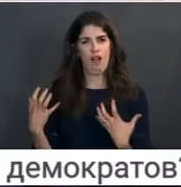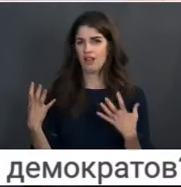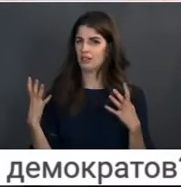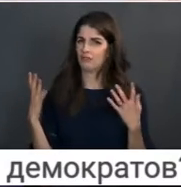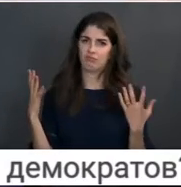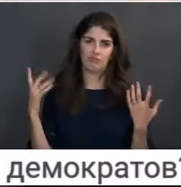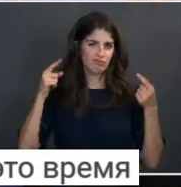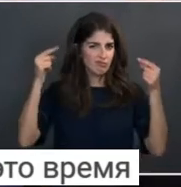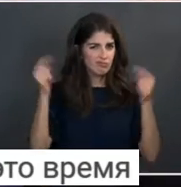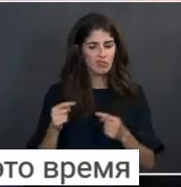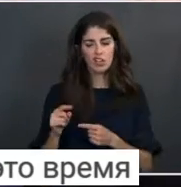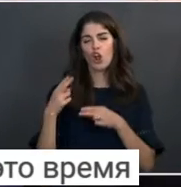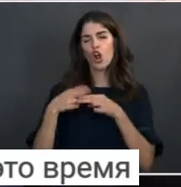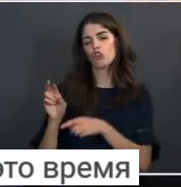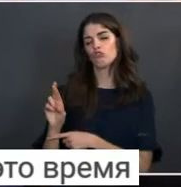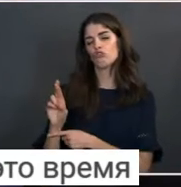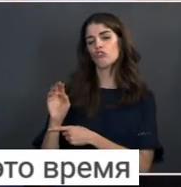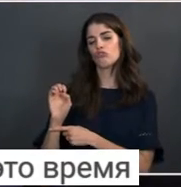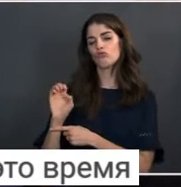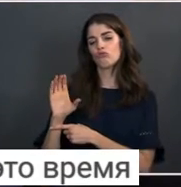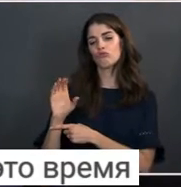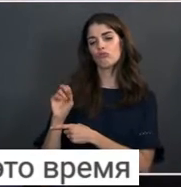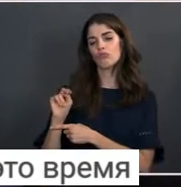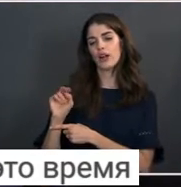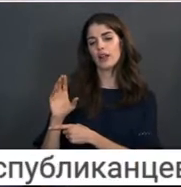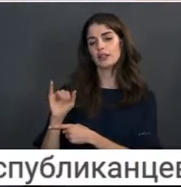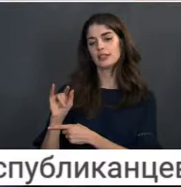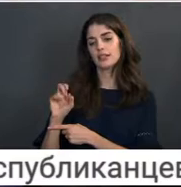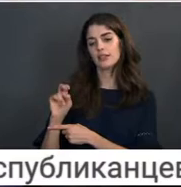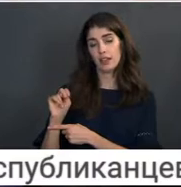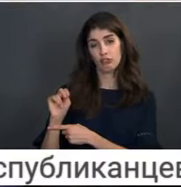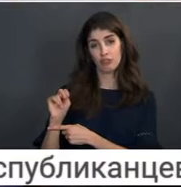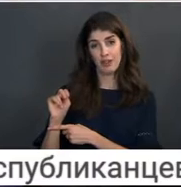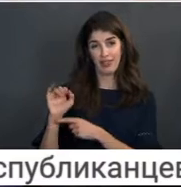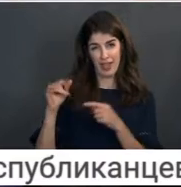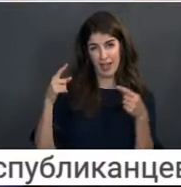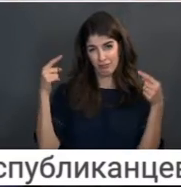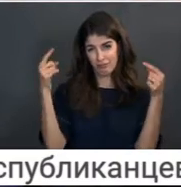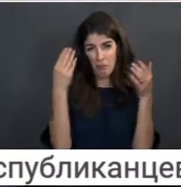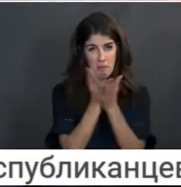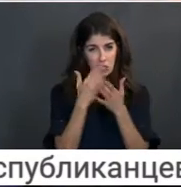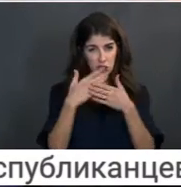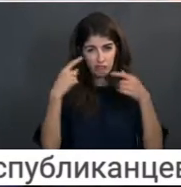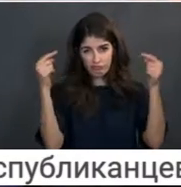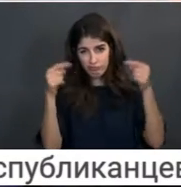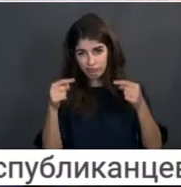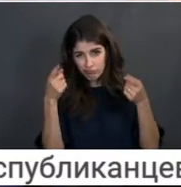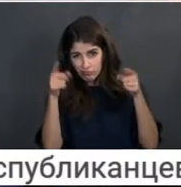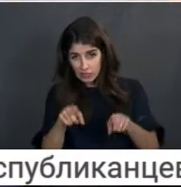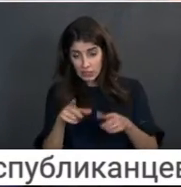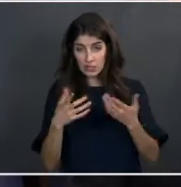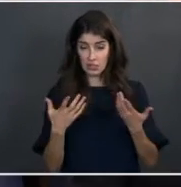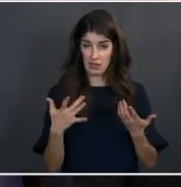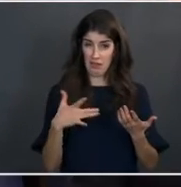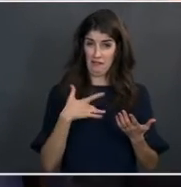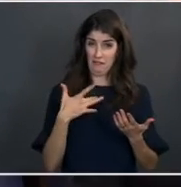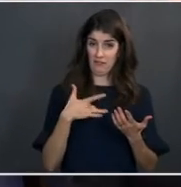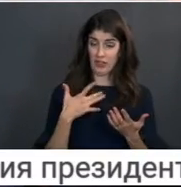that the Democratic leaders' push for reconciliation at this time is hurting his chances to get Republicans on